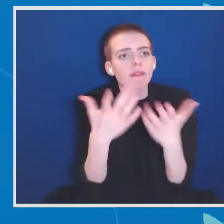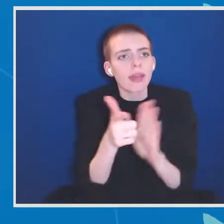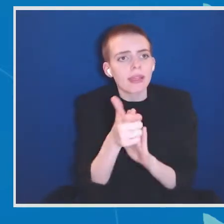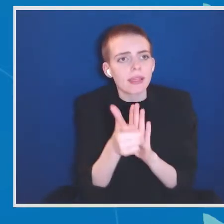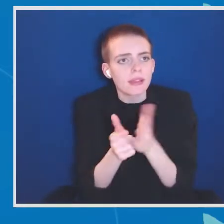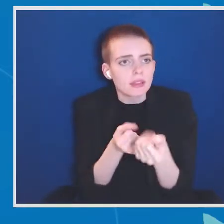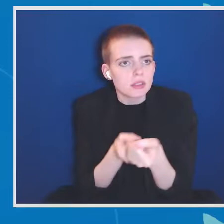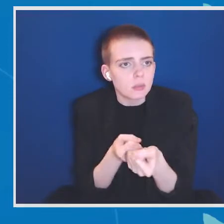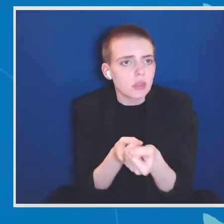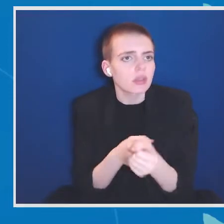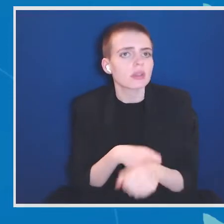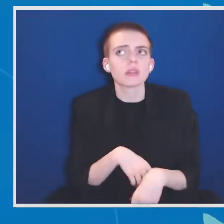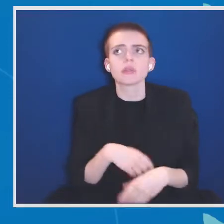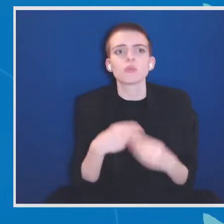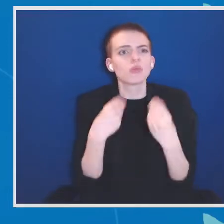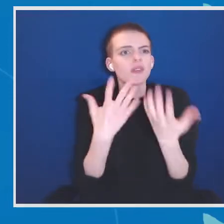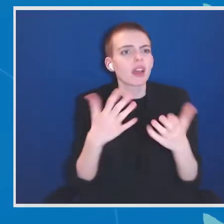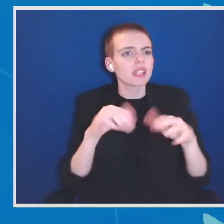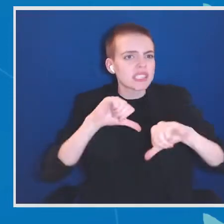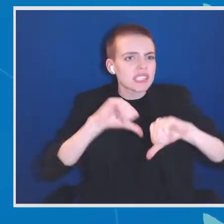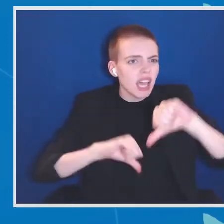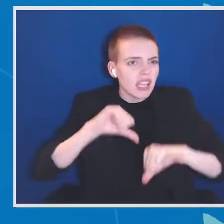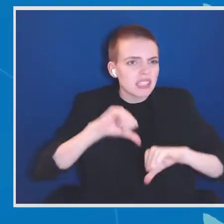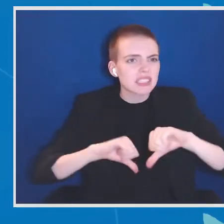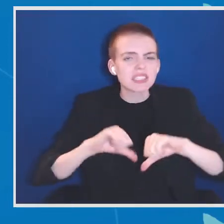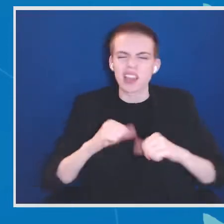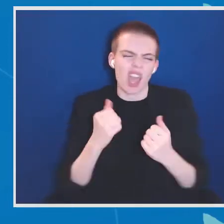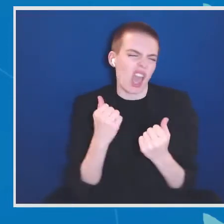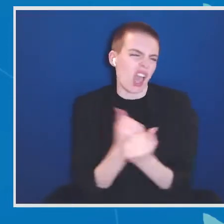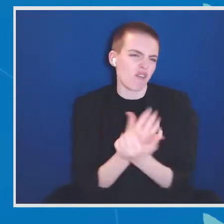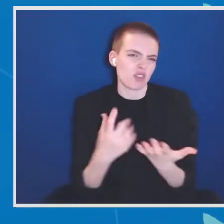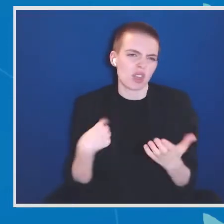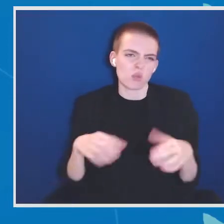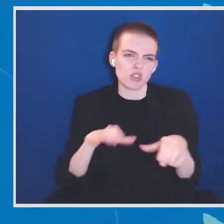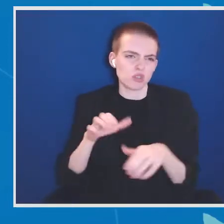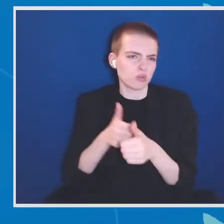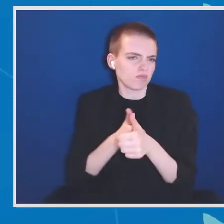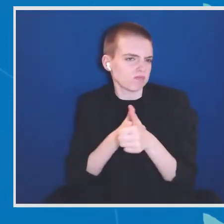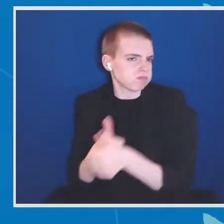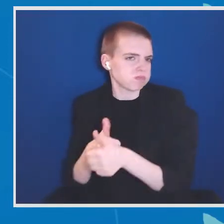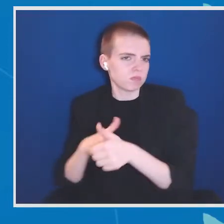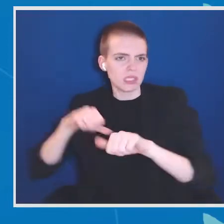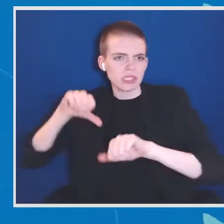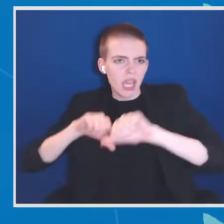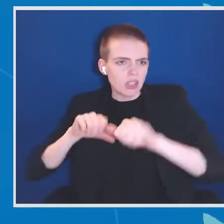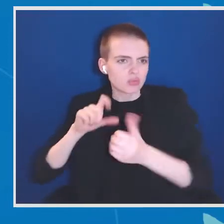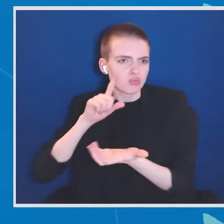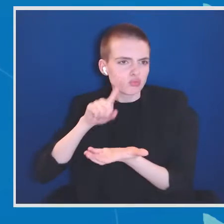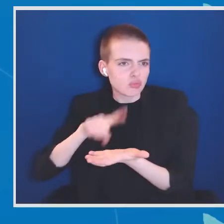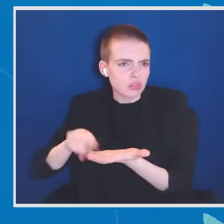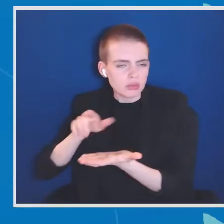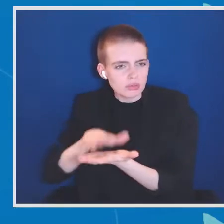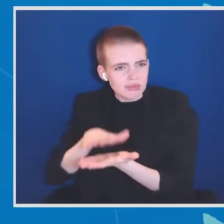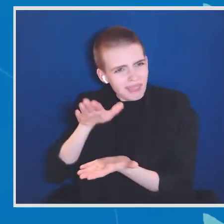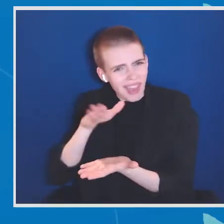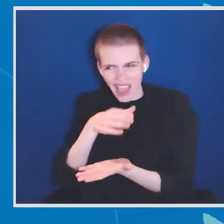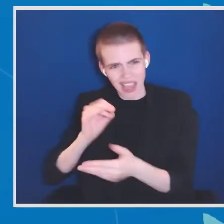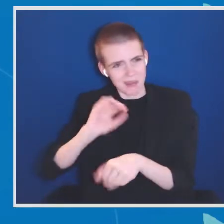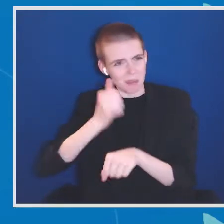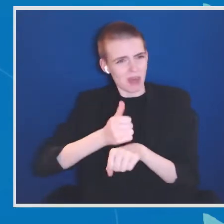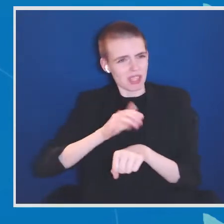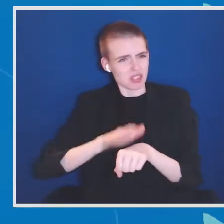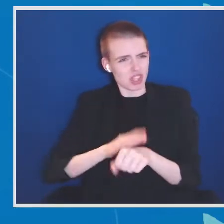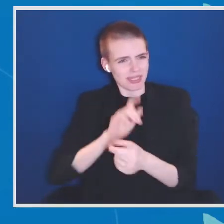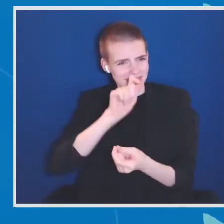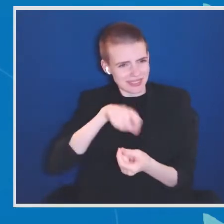the science. Everything we do is science-based and based on a process that we have to engage